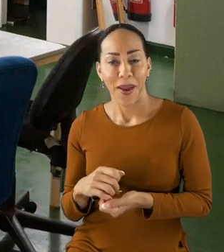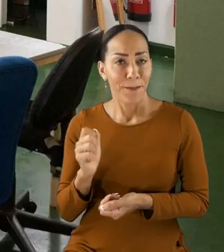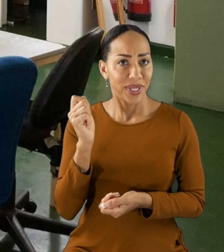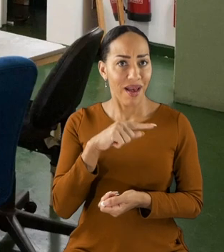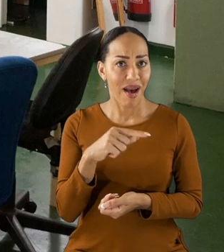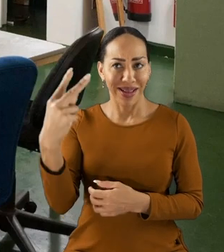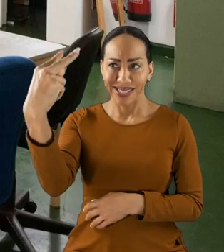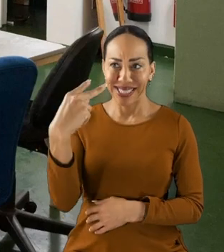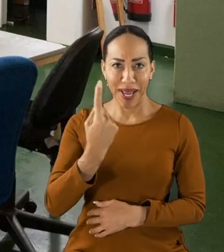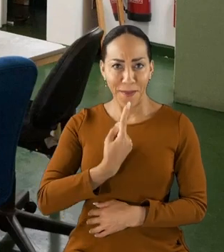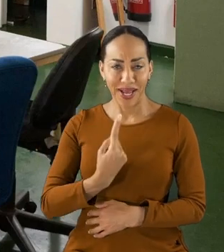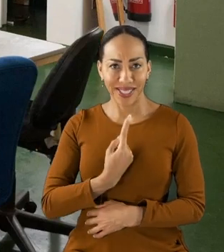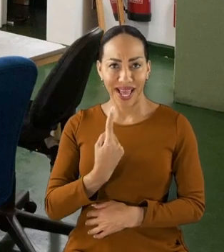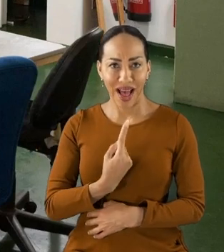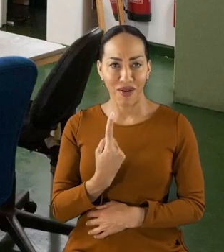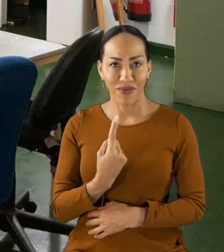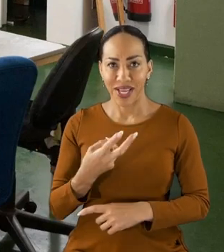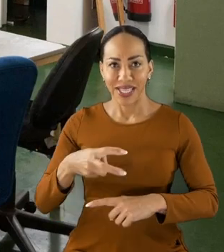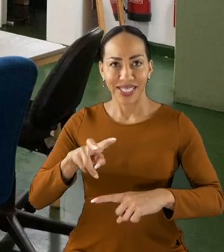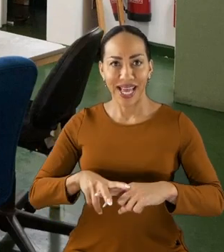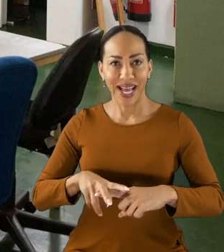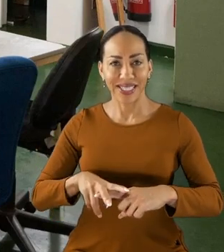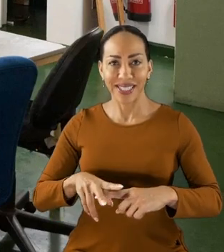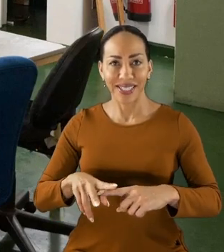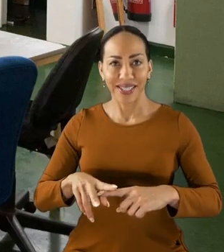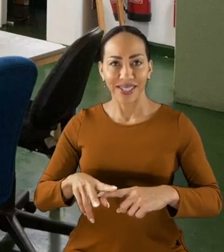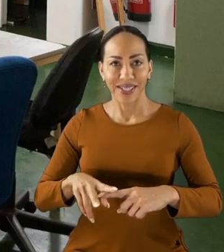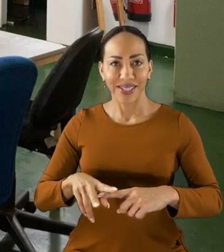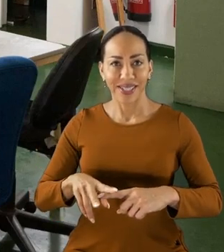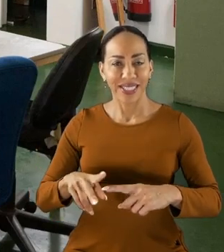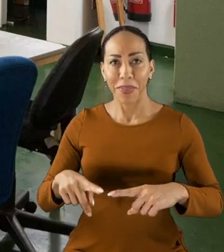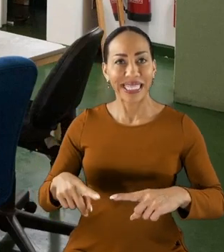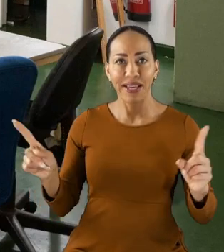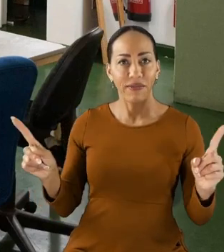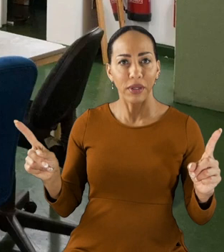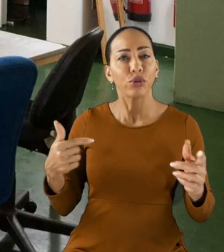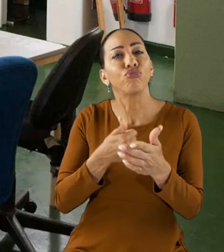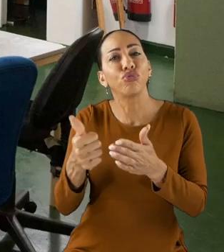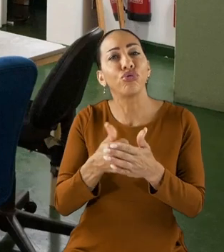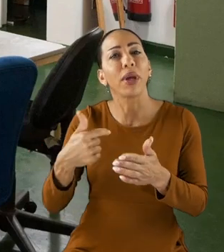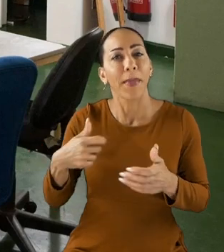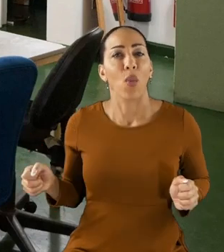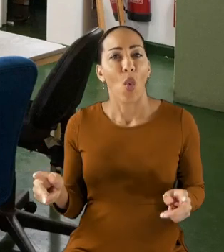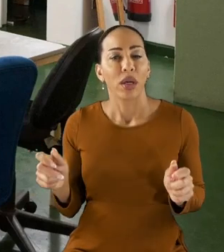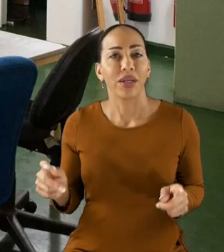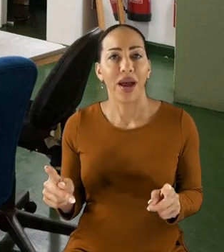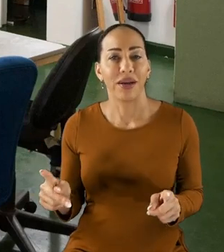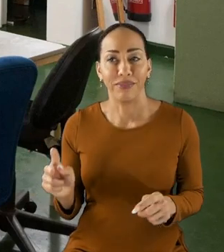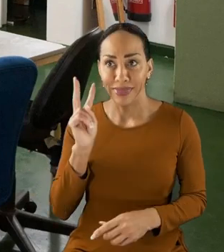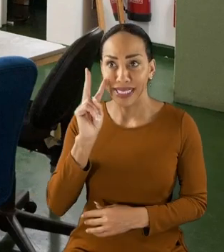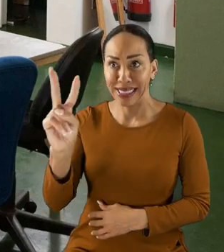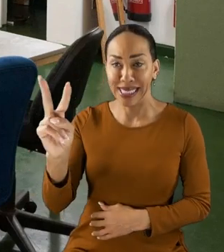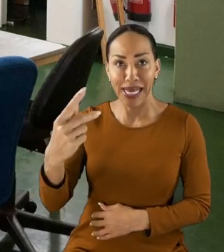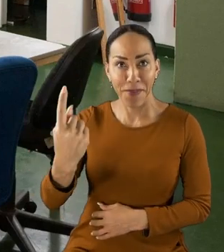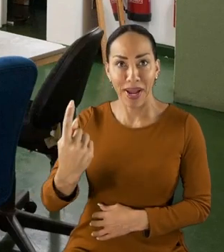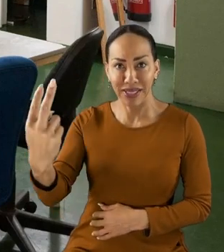bizarreness of seeing myself seated in something other than a wheelchair and how strange it is to look at that version of myself. Quite frankly,